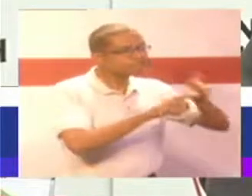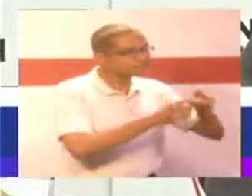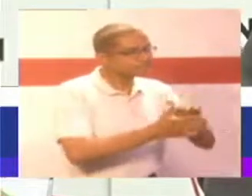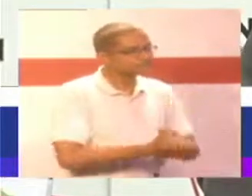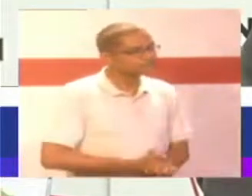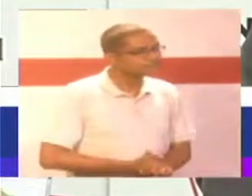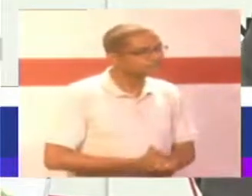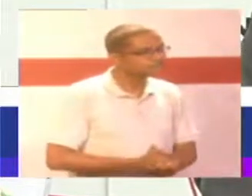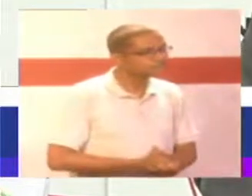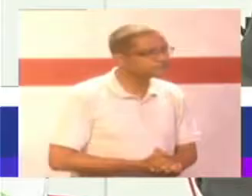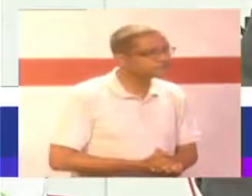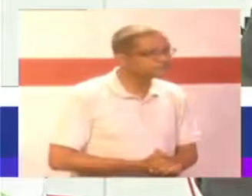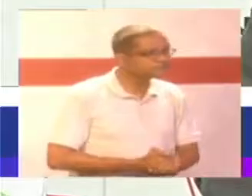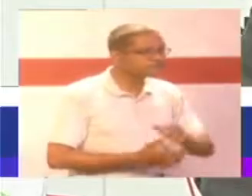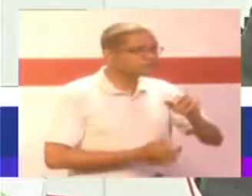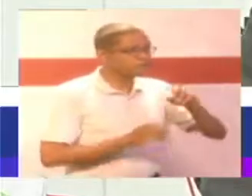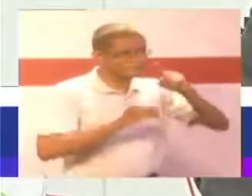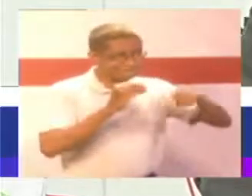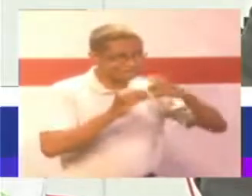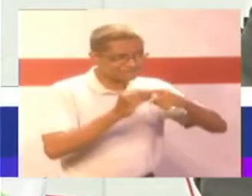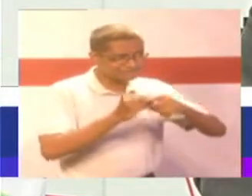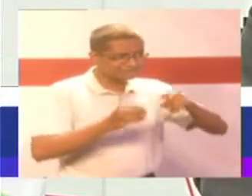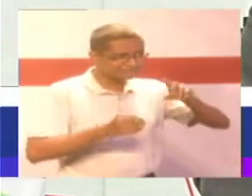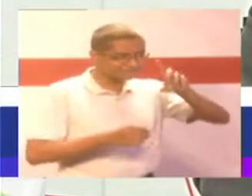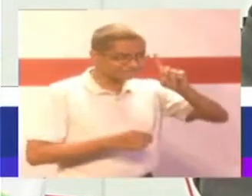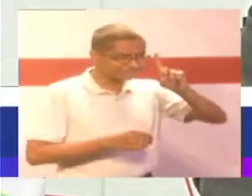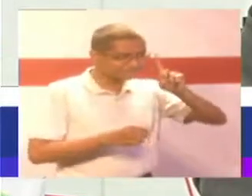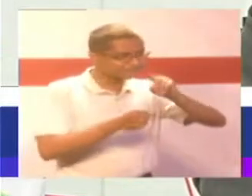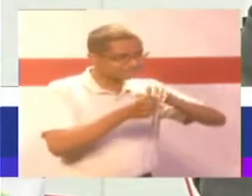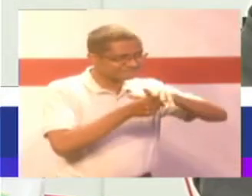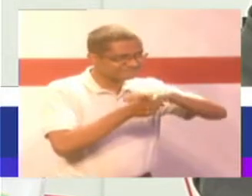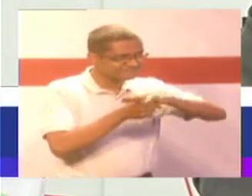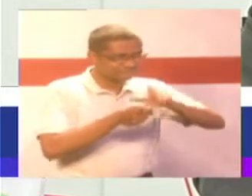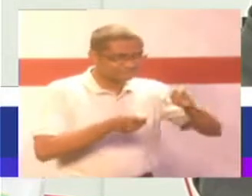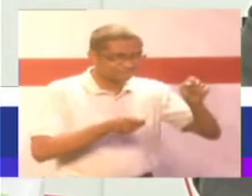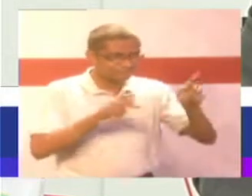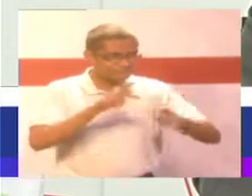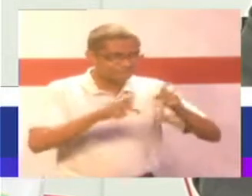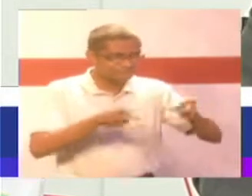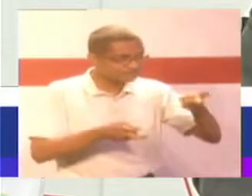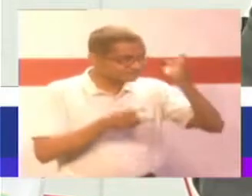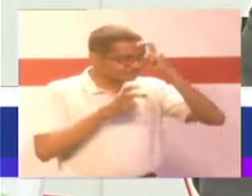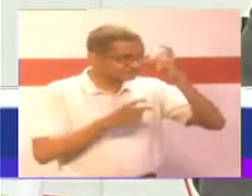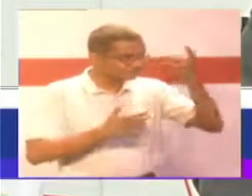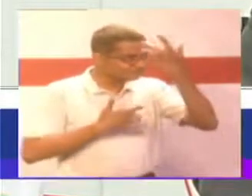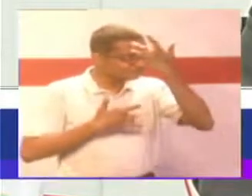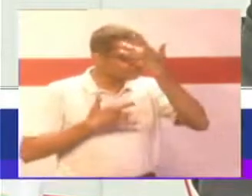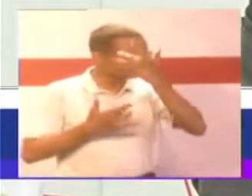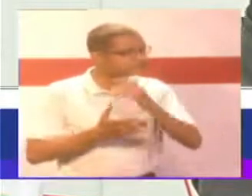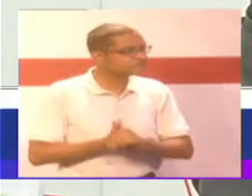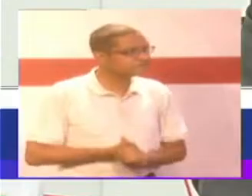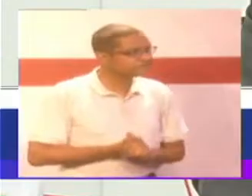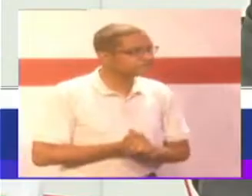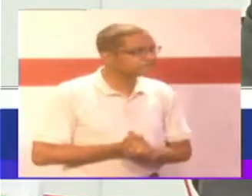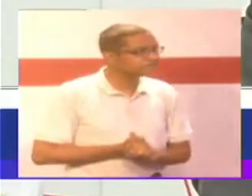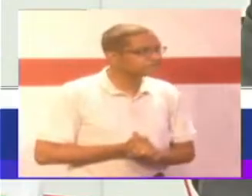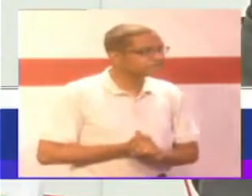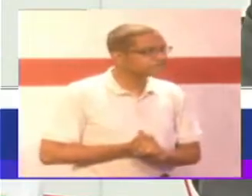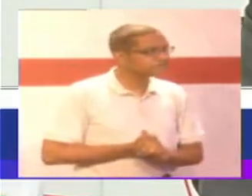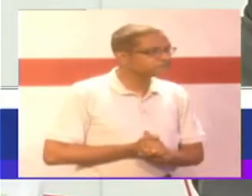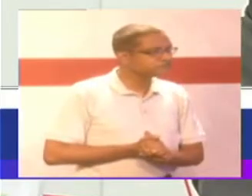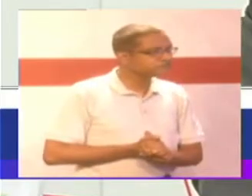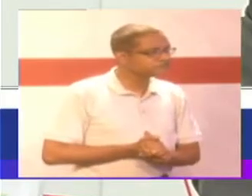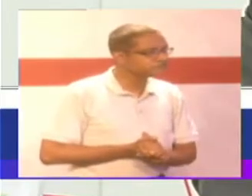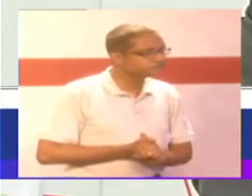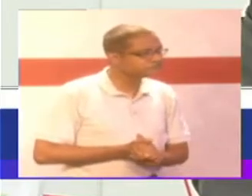to the Delta cases, as you are aware, one of the things that we do is that we maintain the active